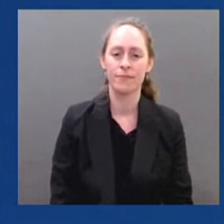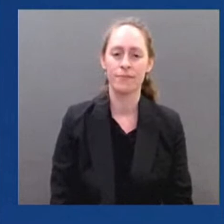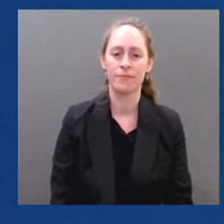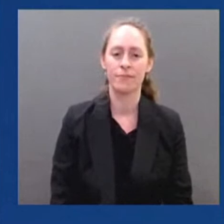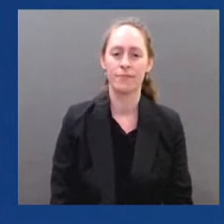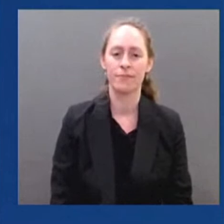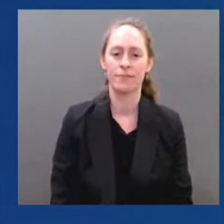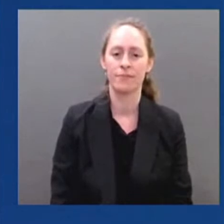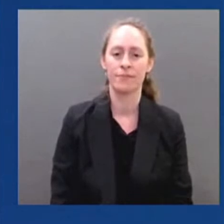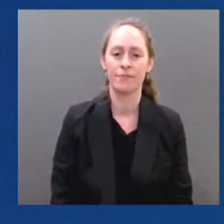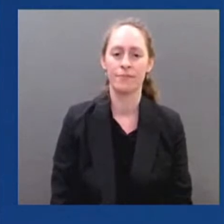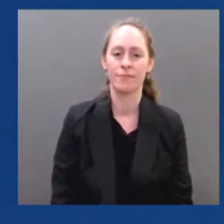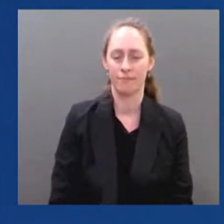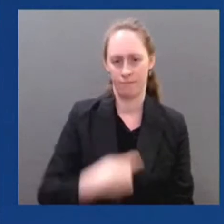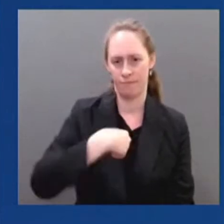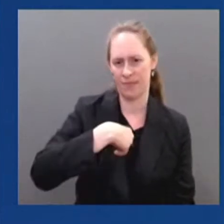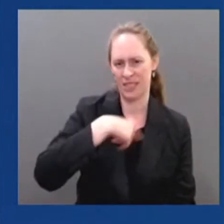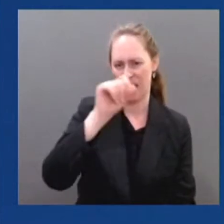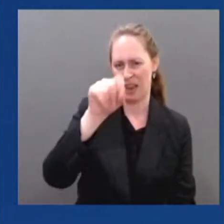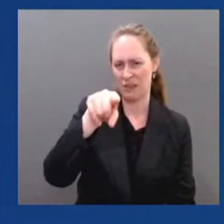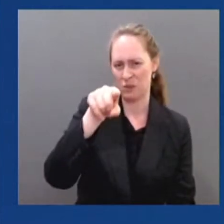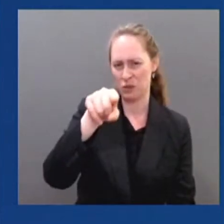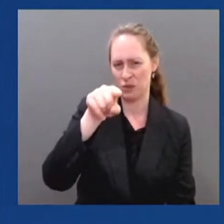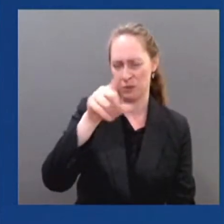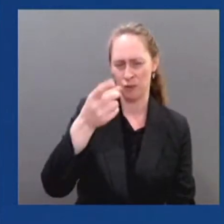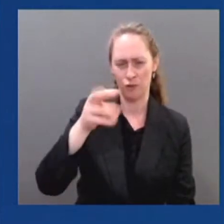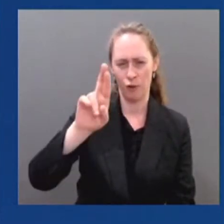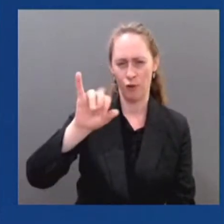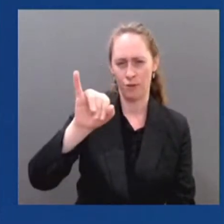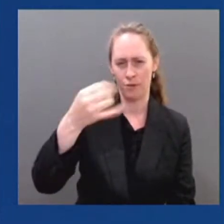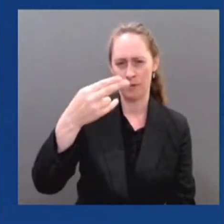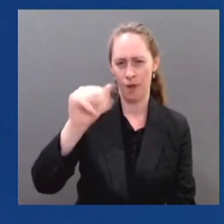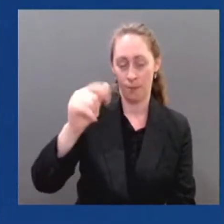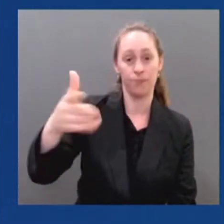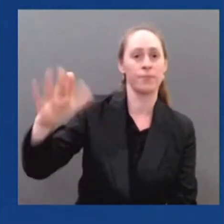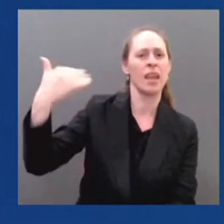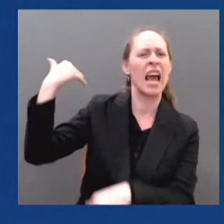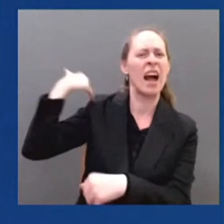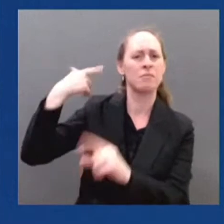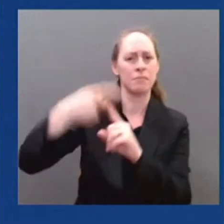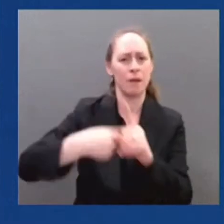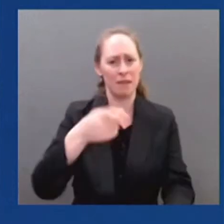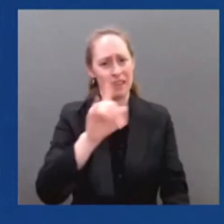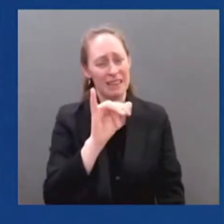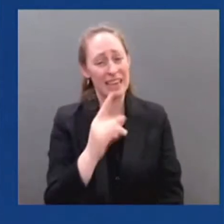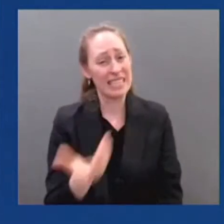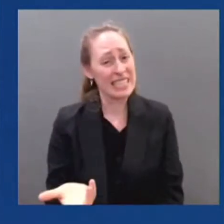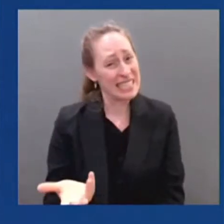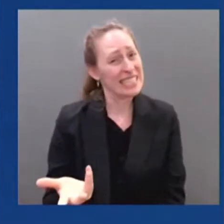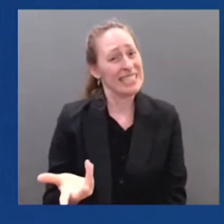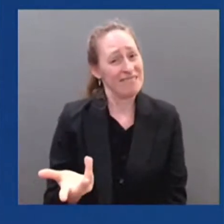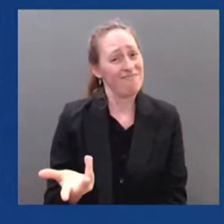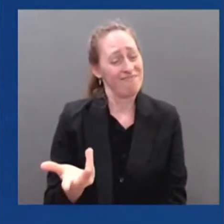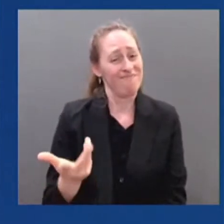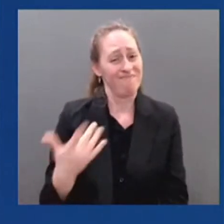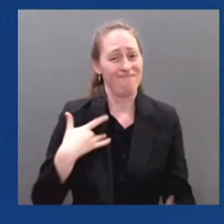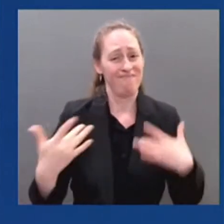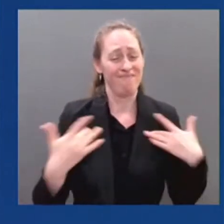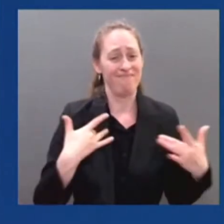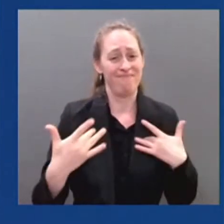had made last month that the U.S. could potentially see 100 million new COVID infections if Congress doesn't approve